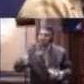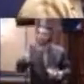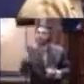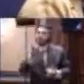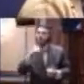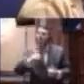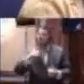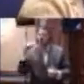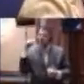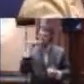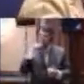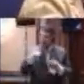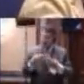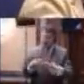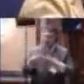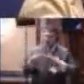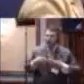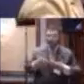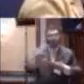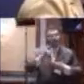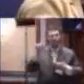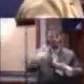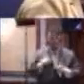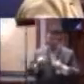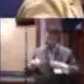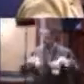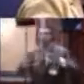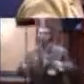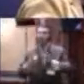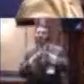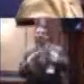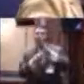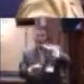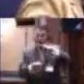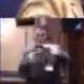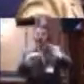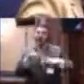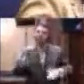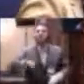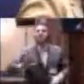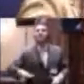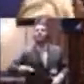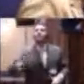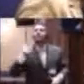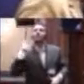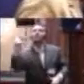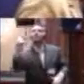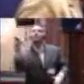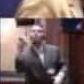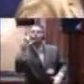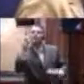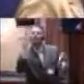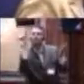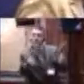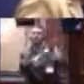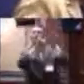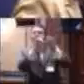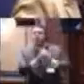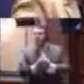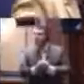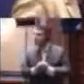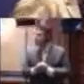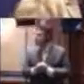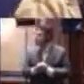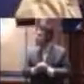constitution-making process. And they, as women, we developed what was called a Women's Charter. And the